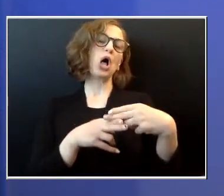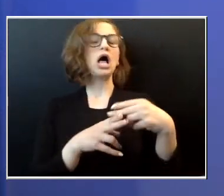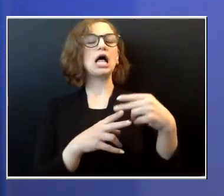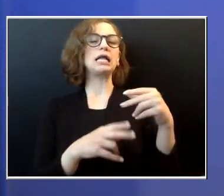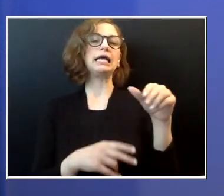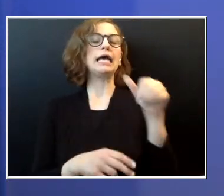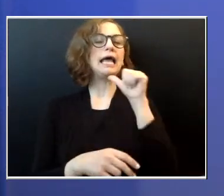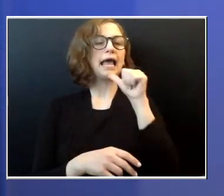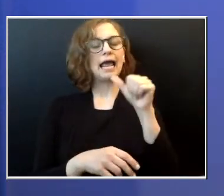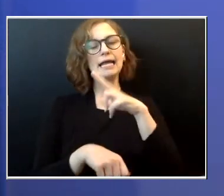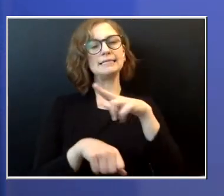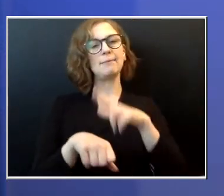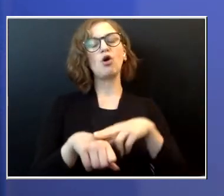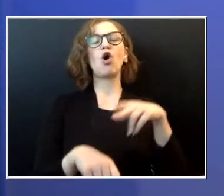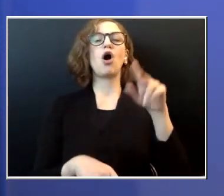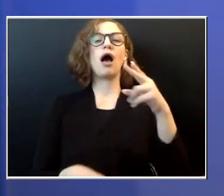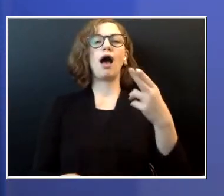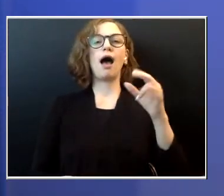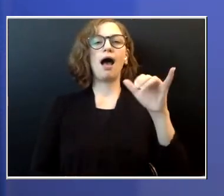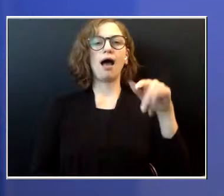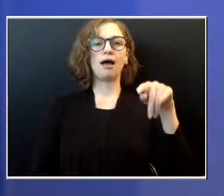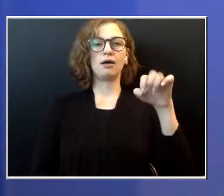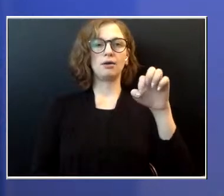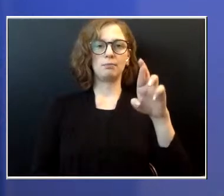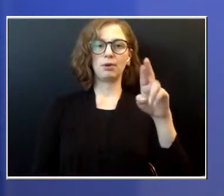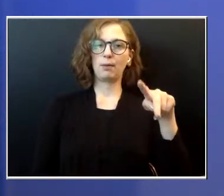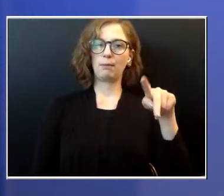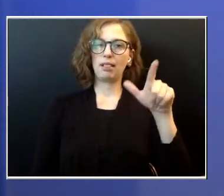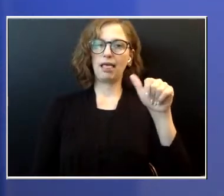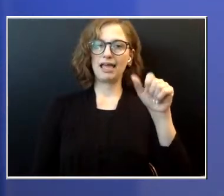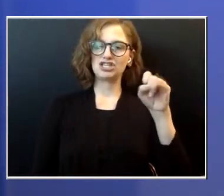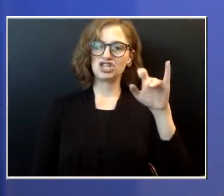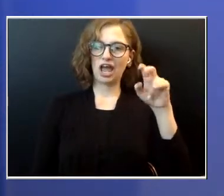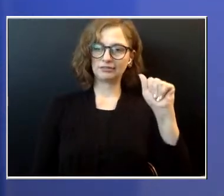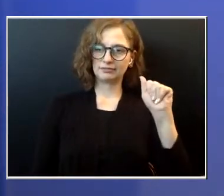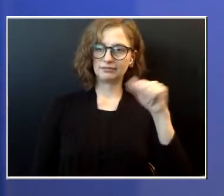that I would be a good candidate for the Duvet study. And so from